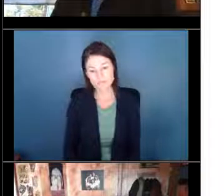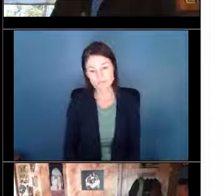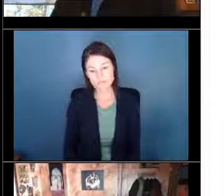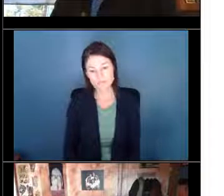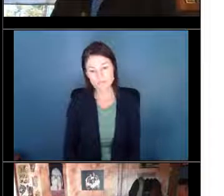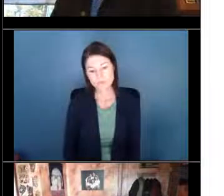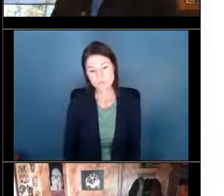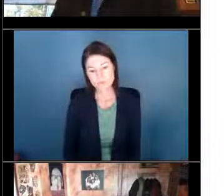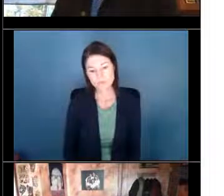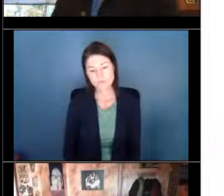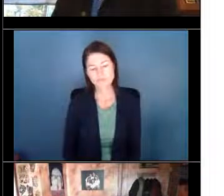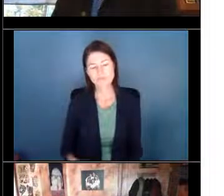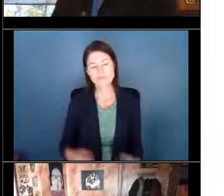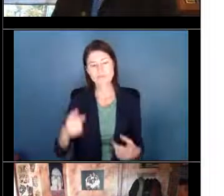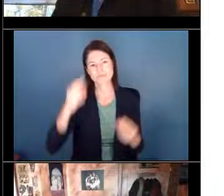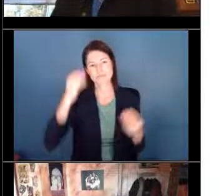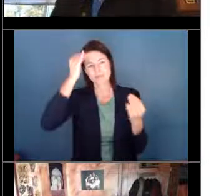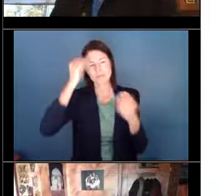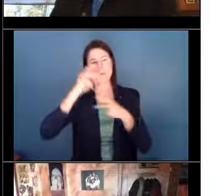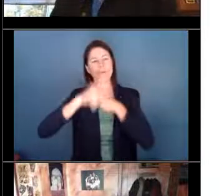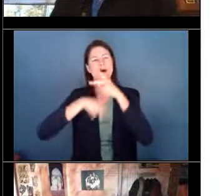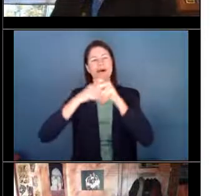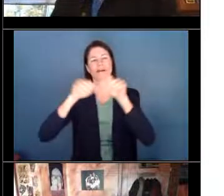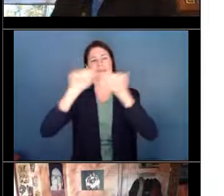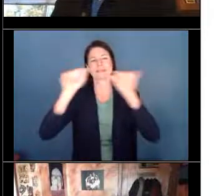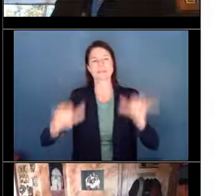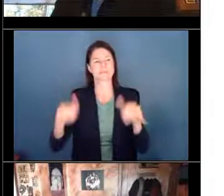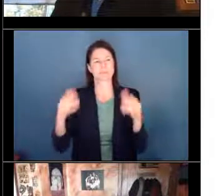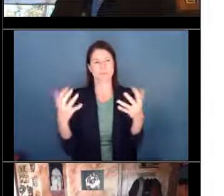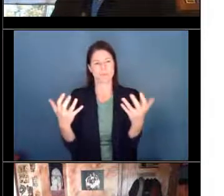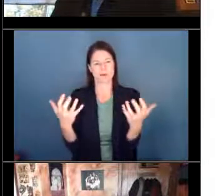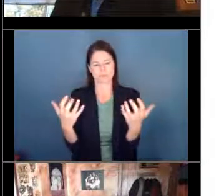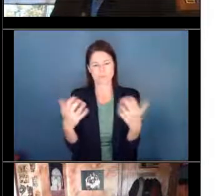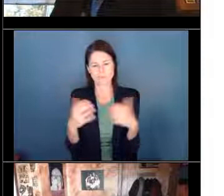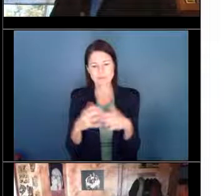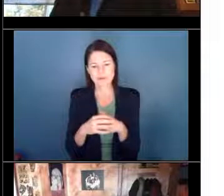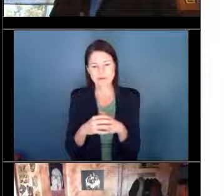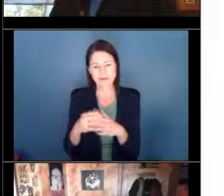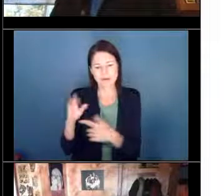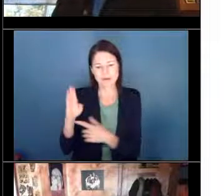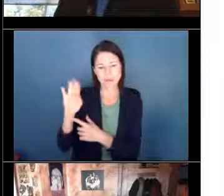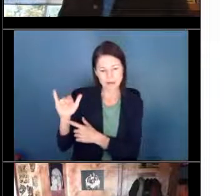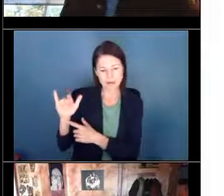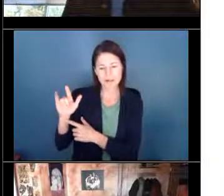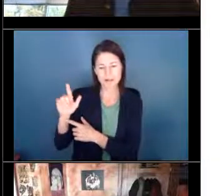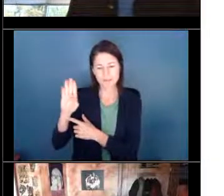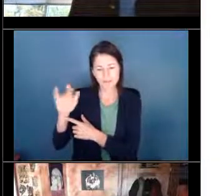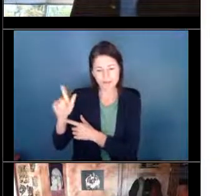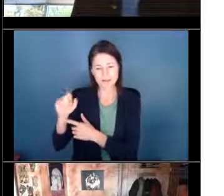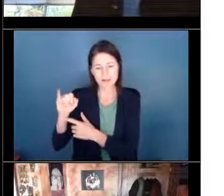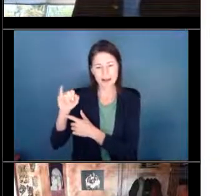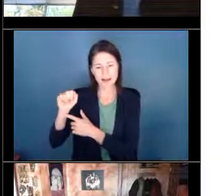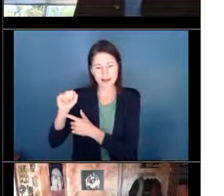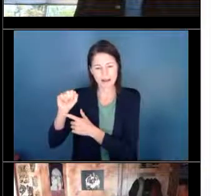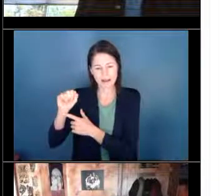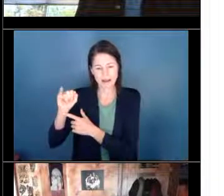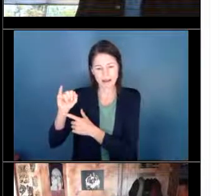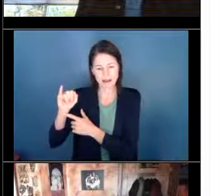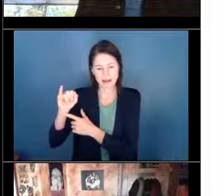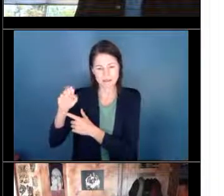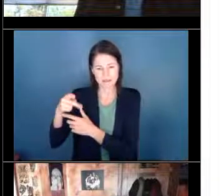want, because there's money that's targeted for Bill and AIP that I think will help address, and a lot of it's on slide 7, the slide